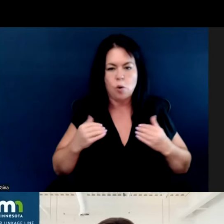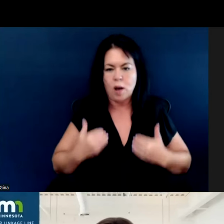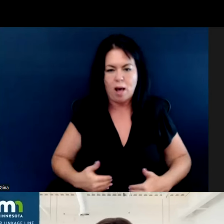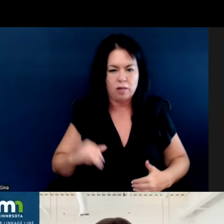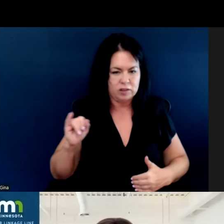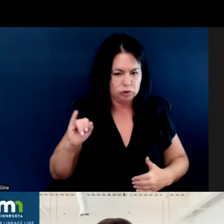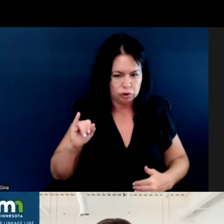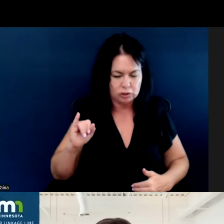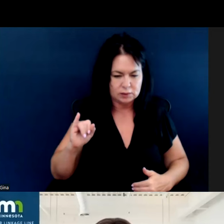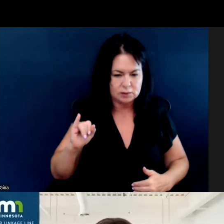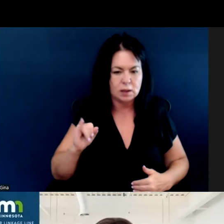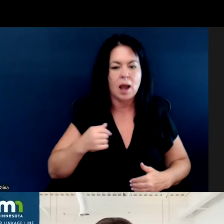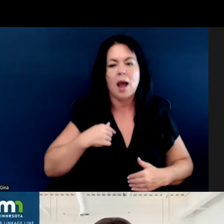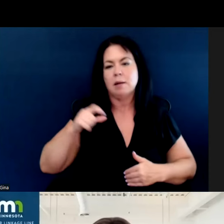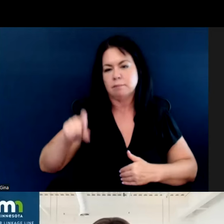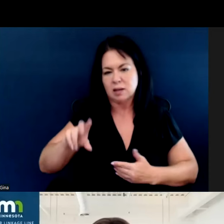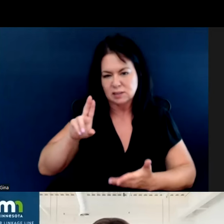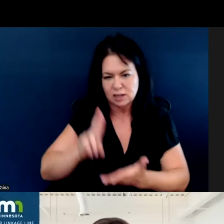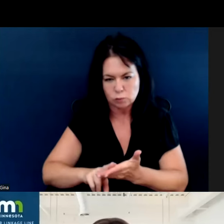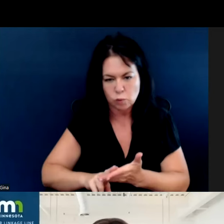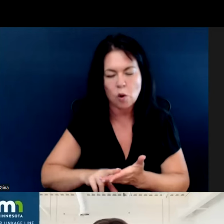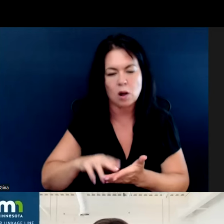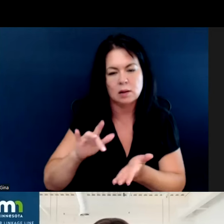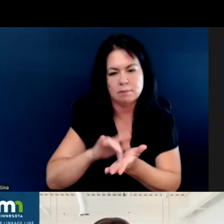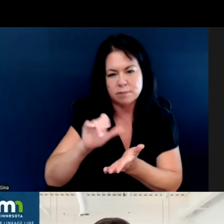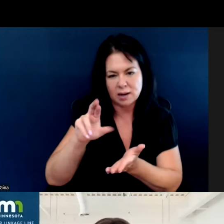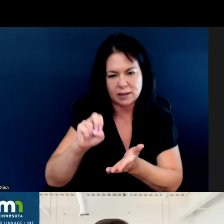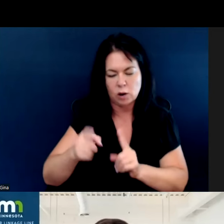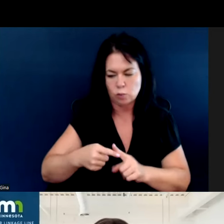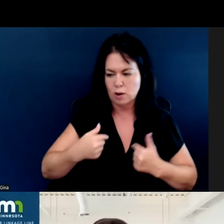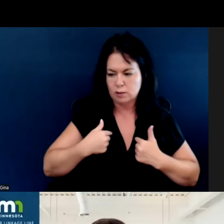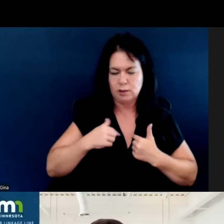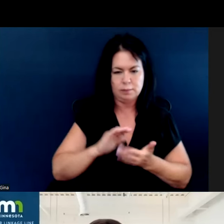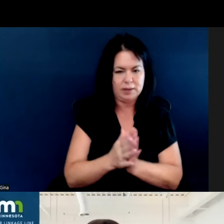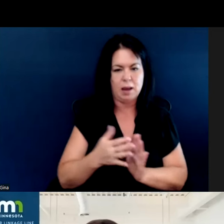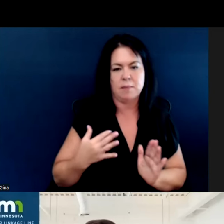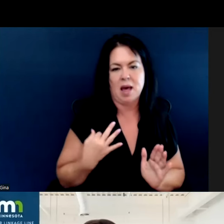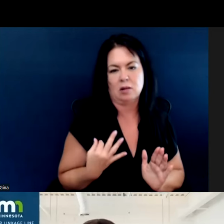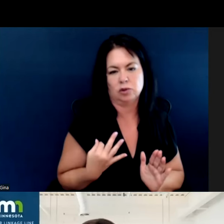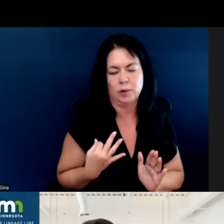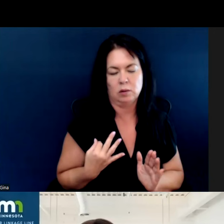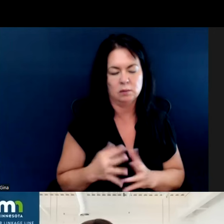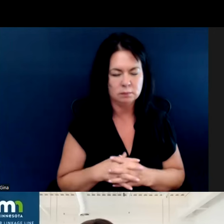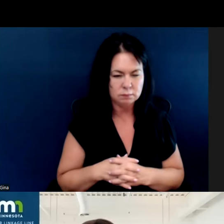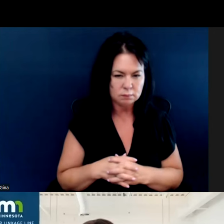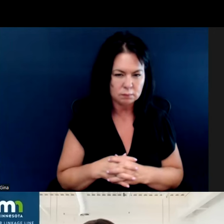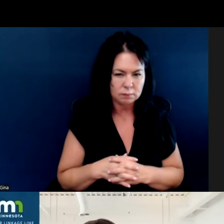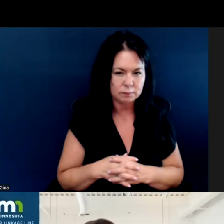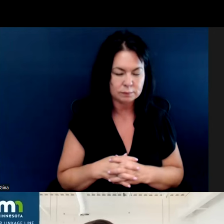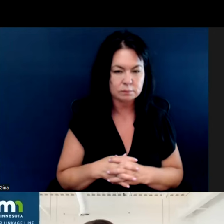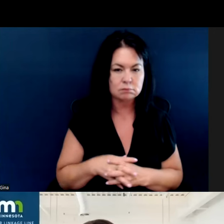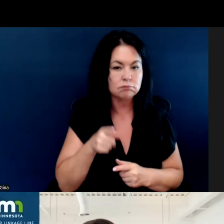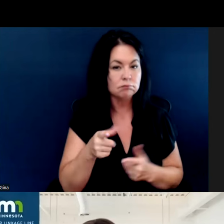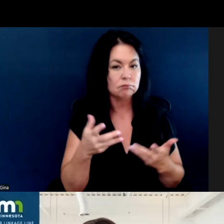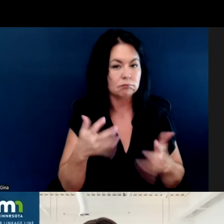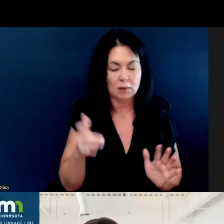do need to enroll in Medicare when you first become eligible, when you turn 65. If you are already receiving